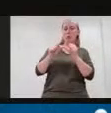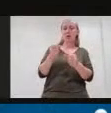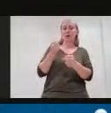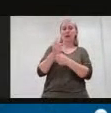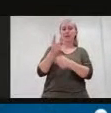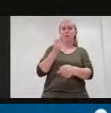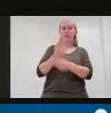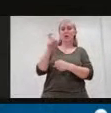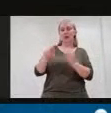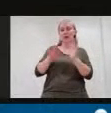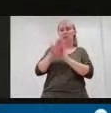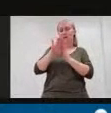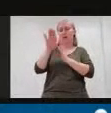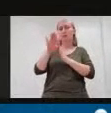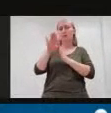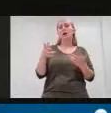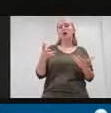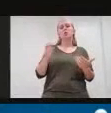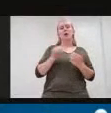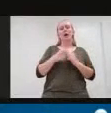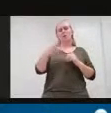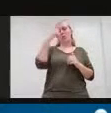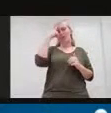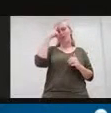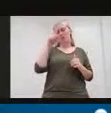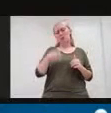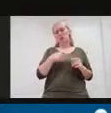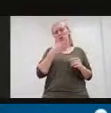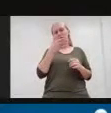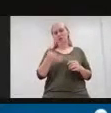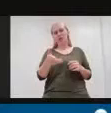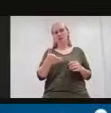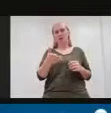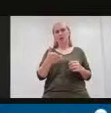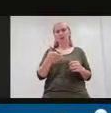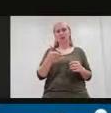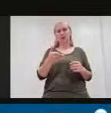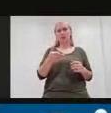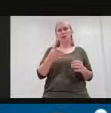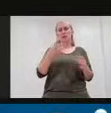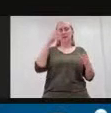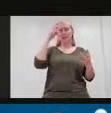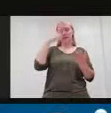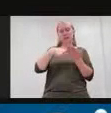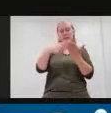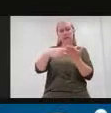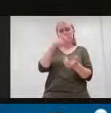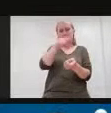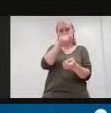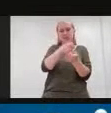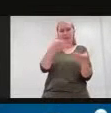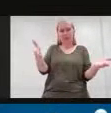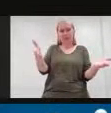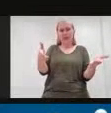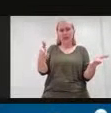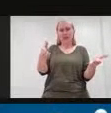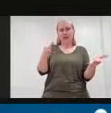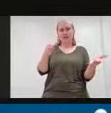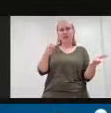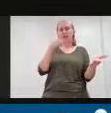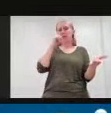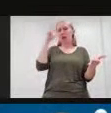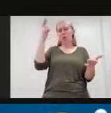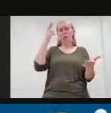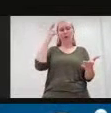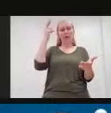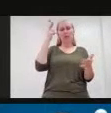of building. So how do you think we should weigh in certain things are multi-year project? It's not realistic for us